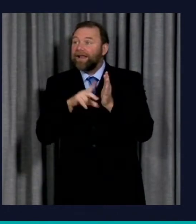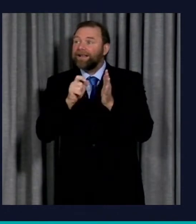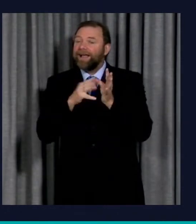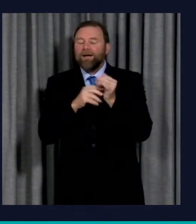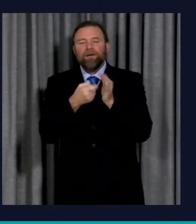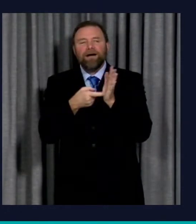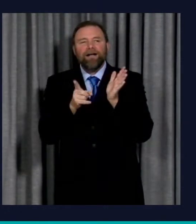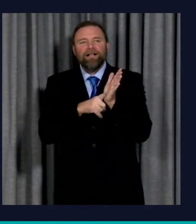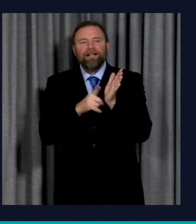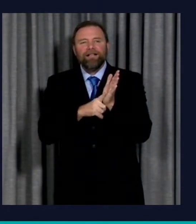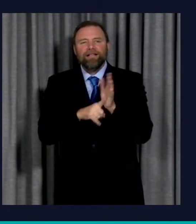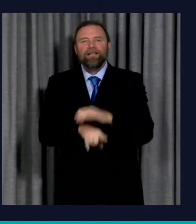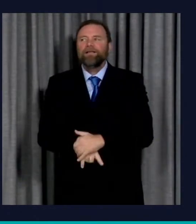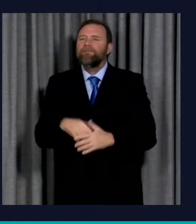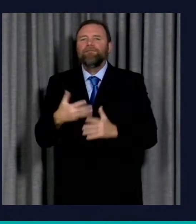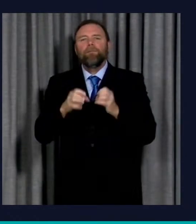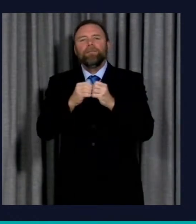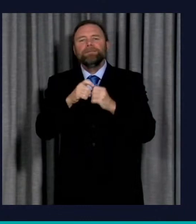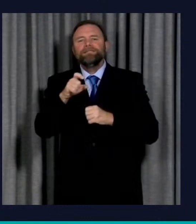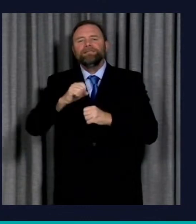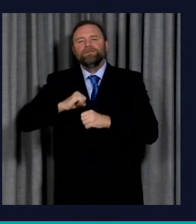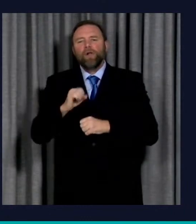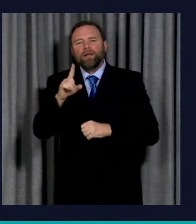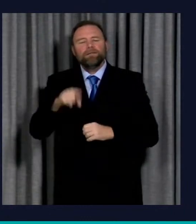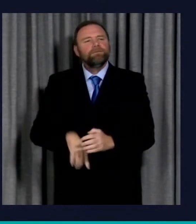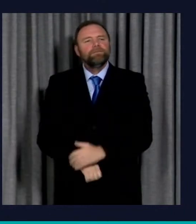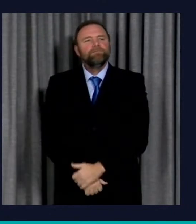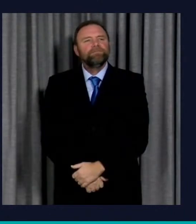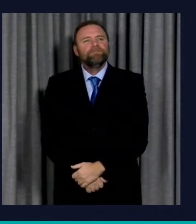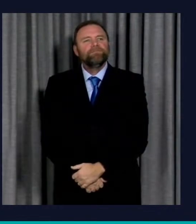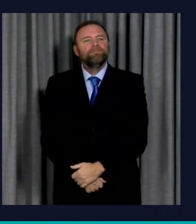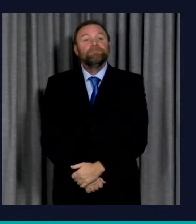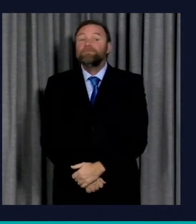from BBC Scotland is able to join us.